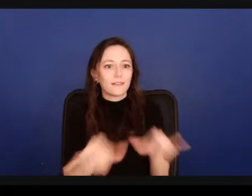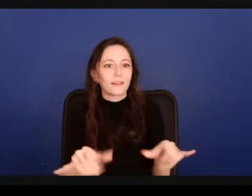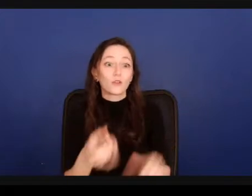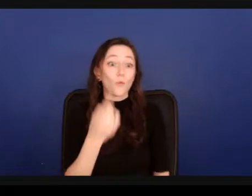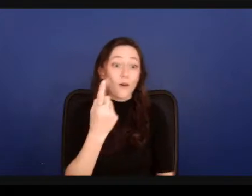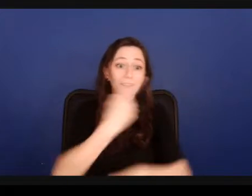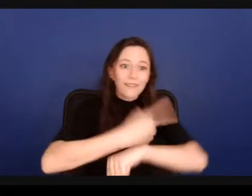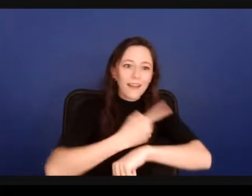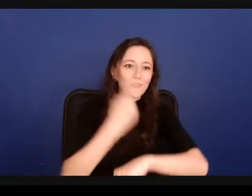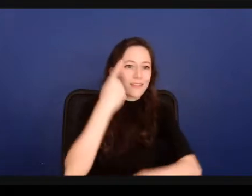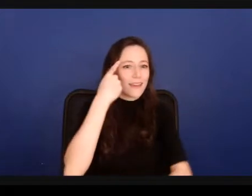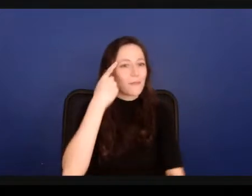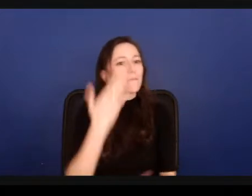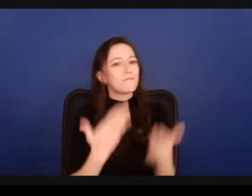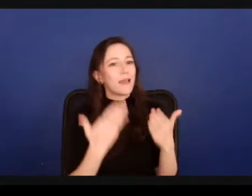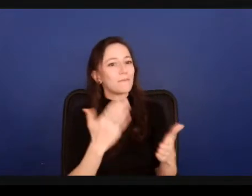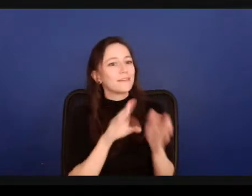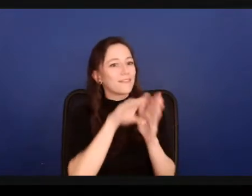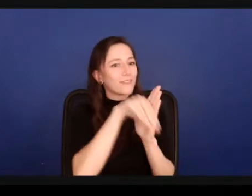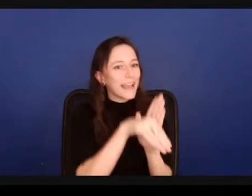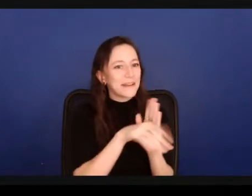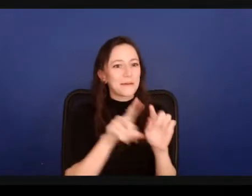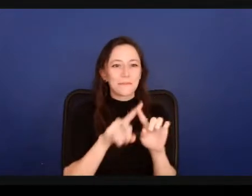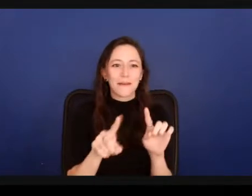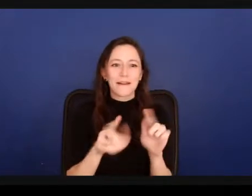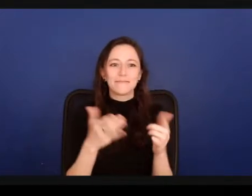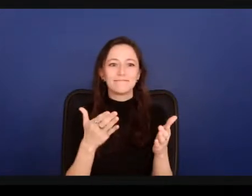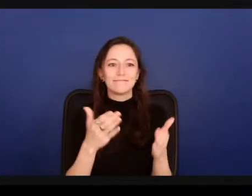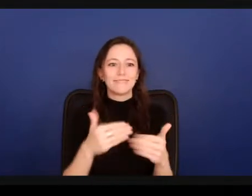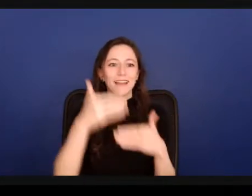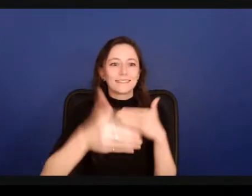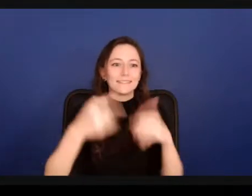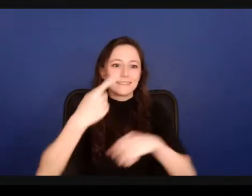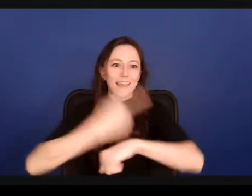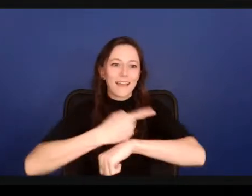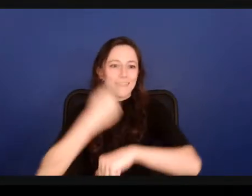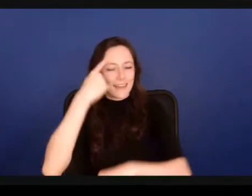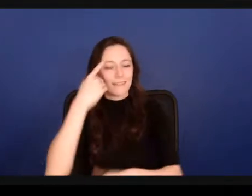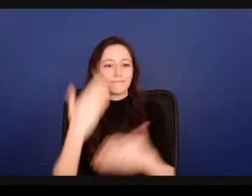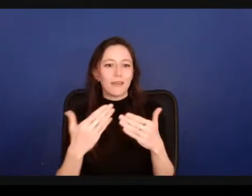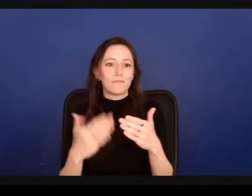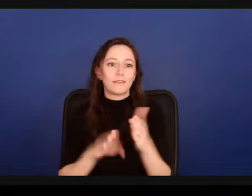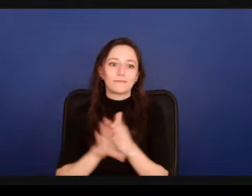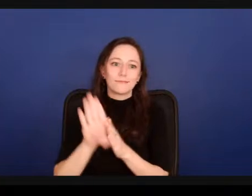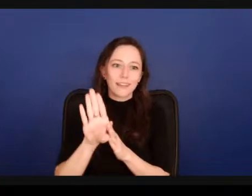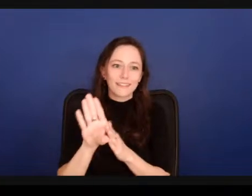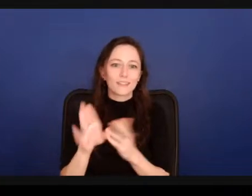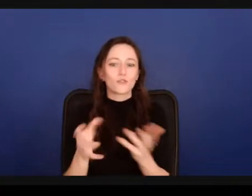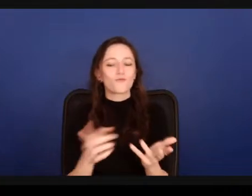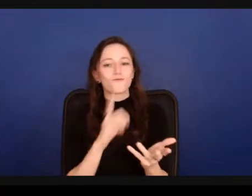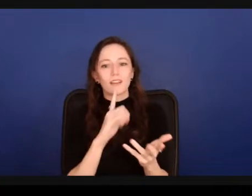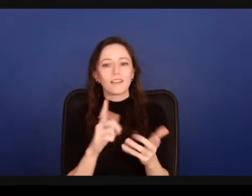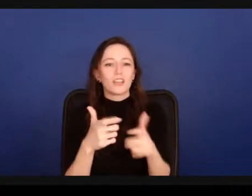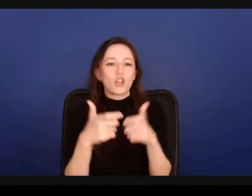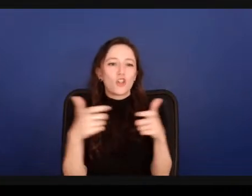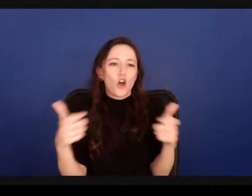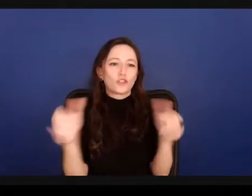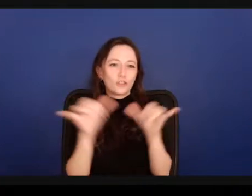might just be in a deflation-inflation cycle, which ultimately is irrelevant to this overall larger pattern of it coming